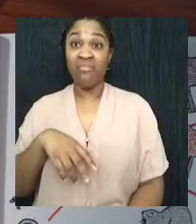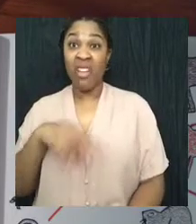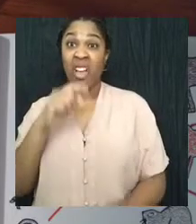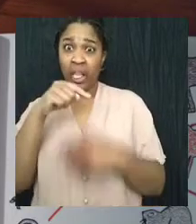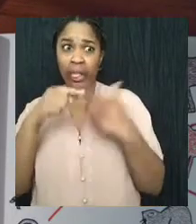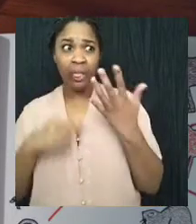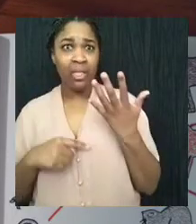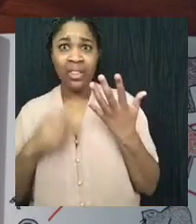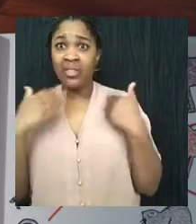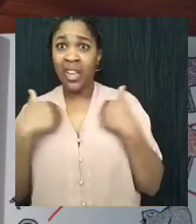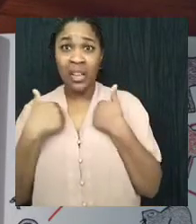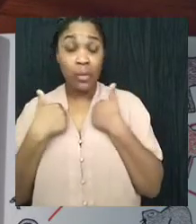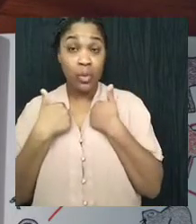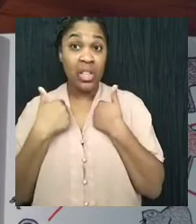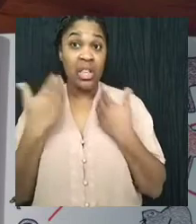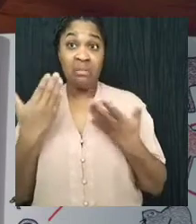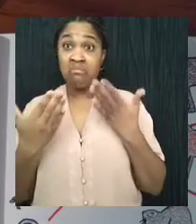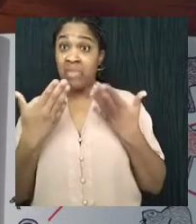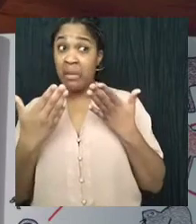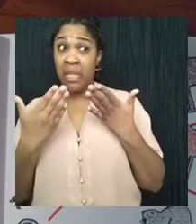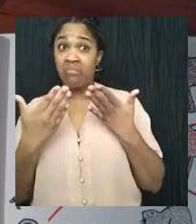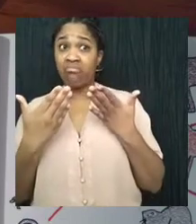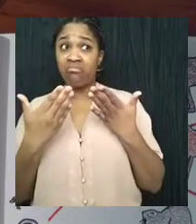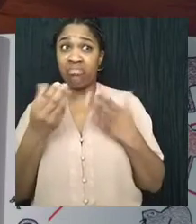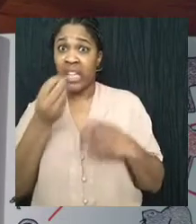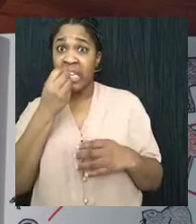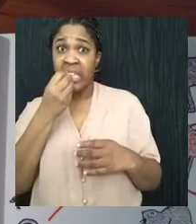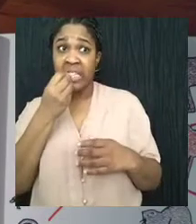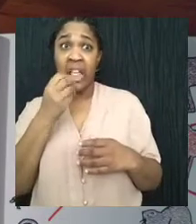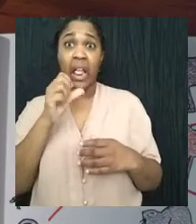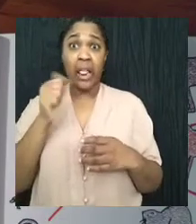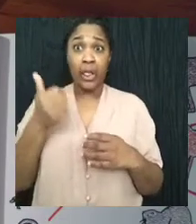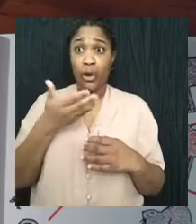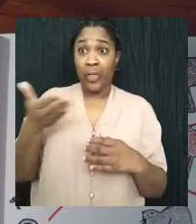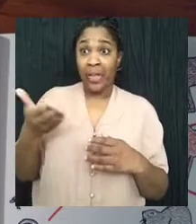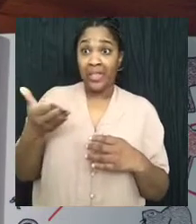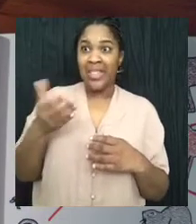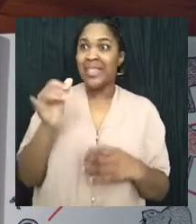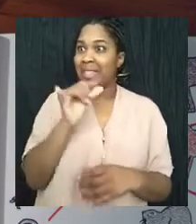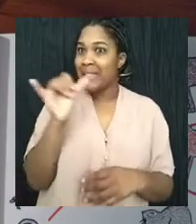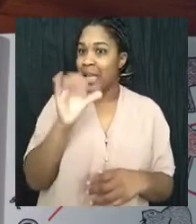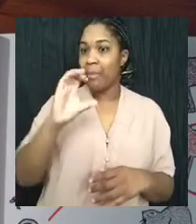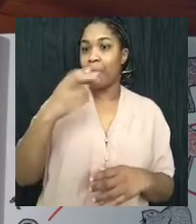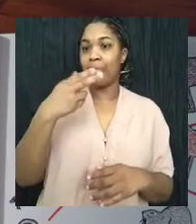animals may also eat some of the things that chipmunks eat.